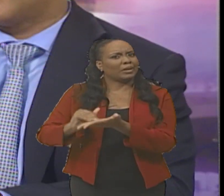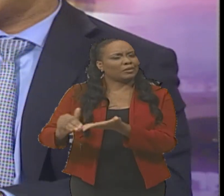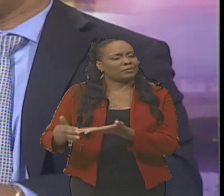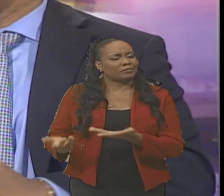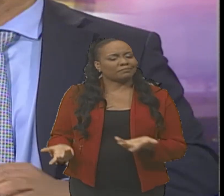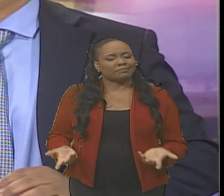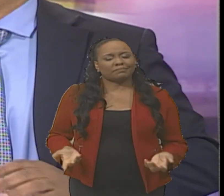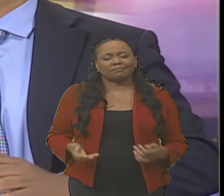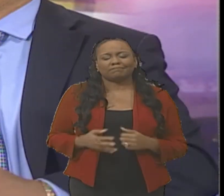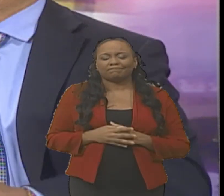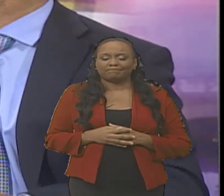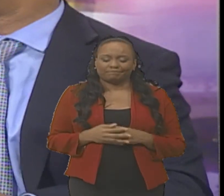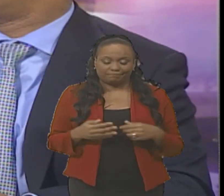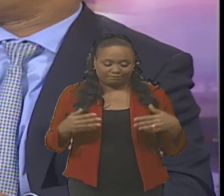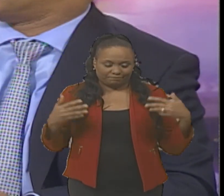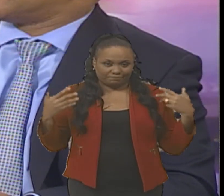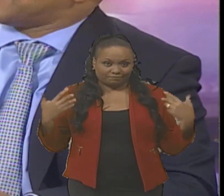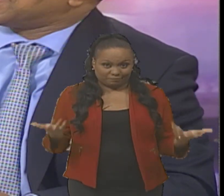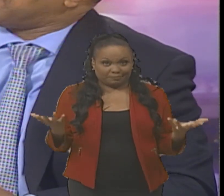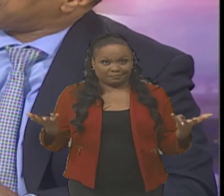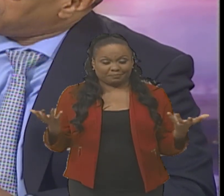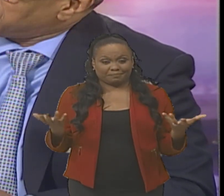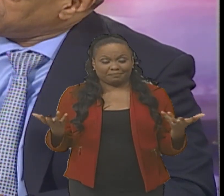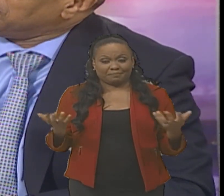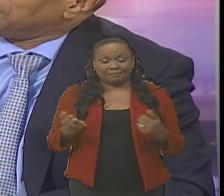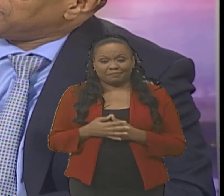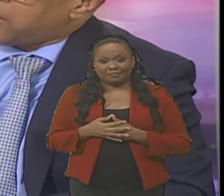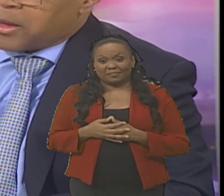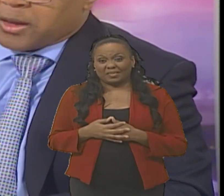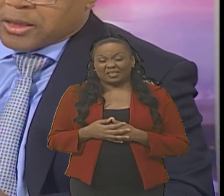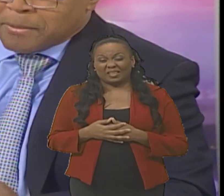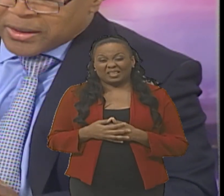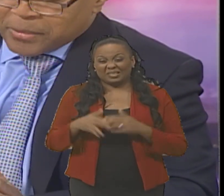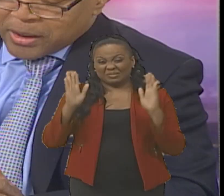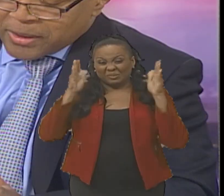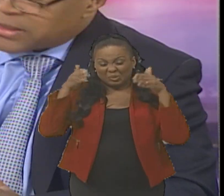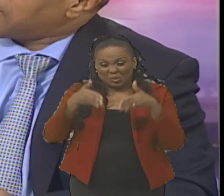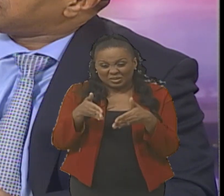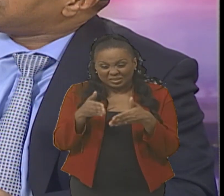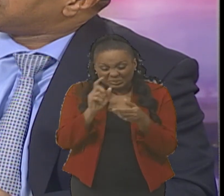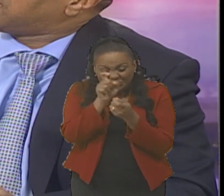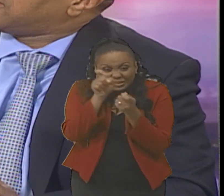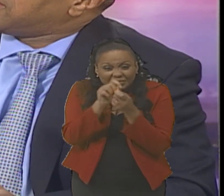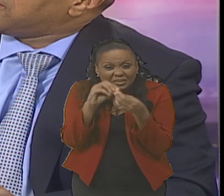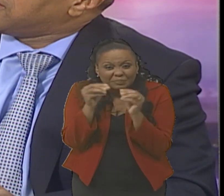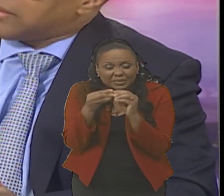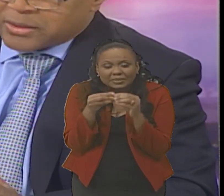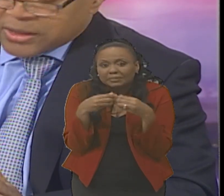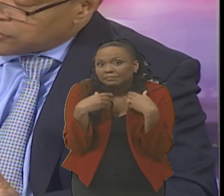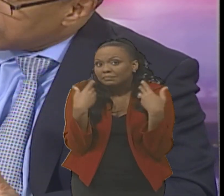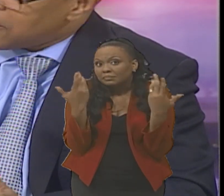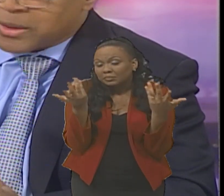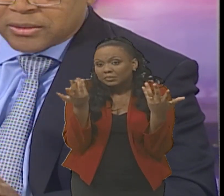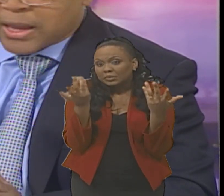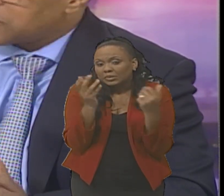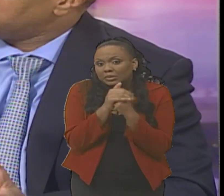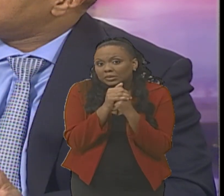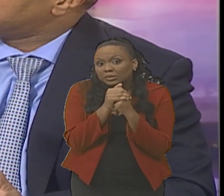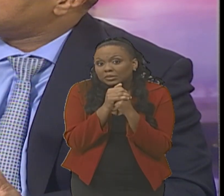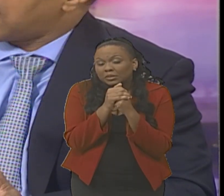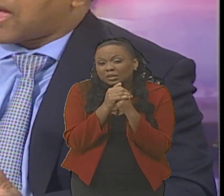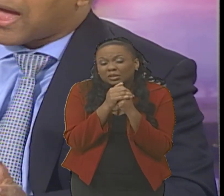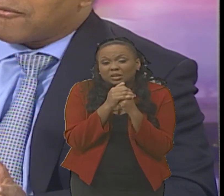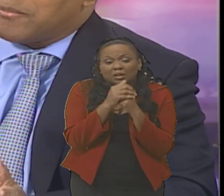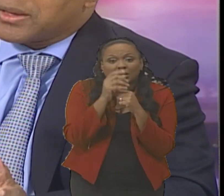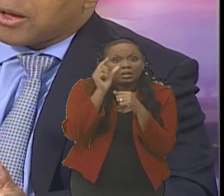Shane, to focus on a number is really to miss the big picture. The public sector and indeed central government